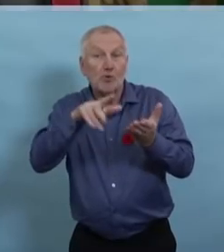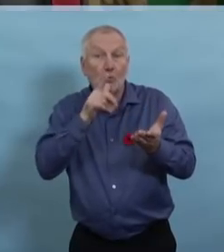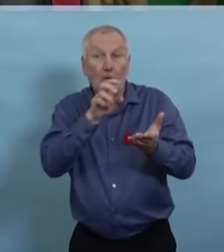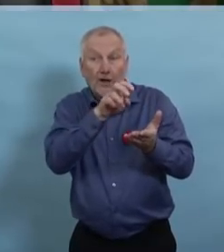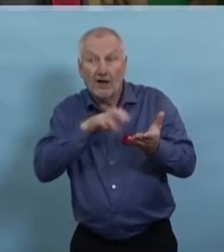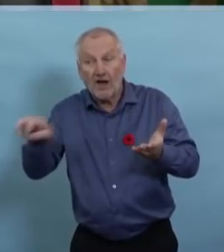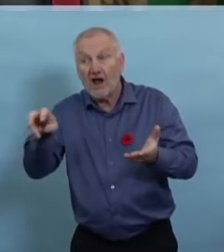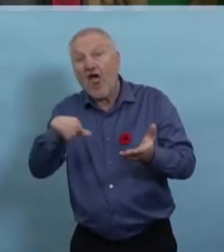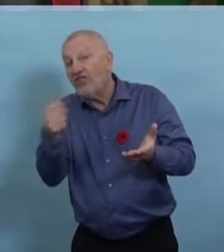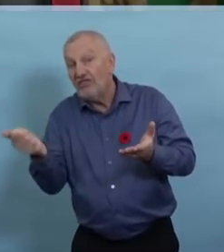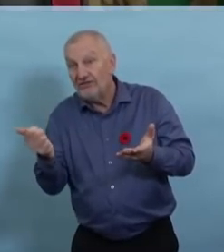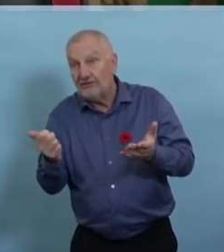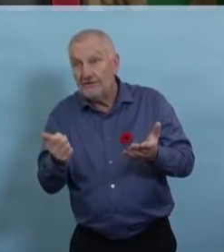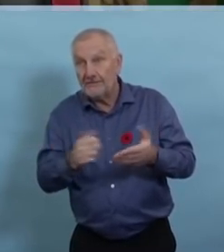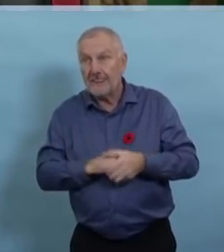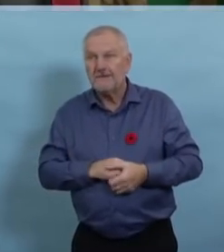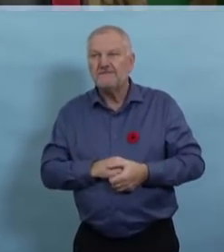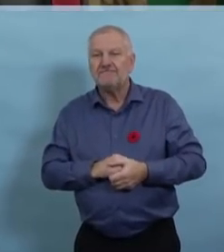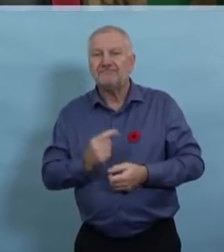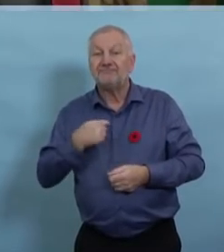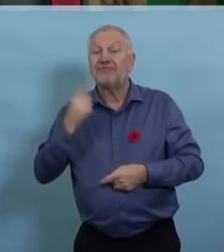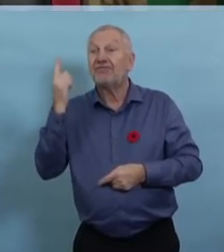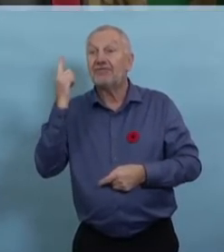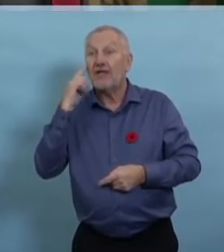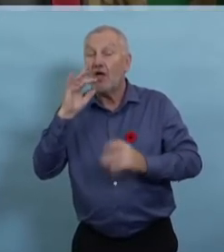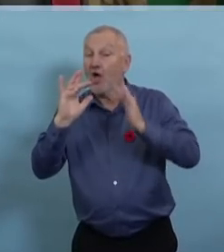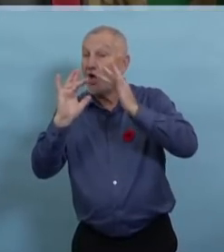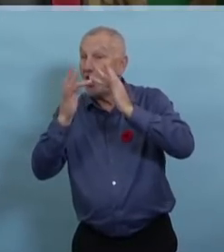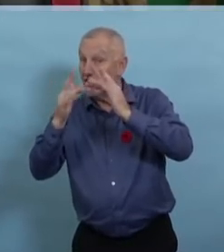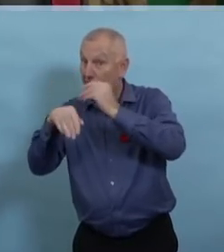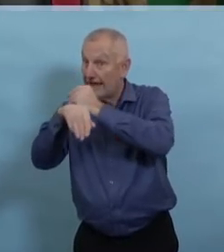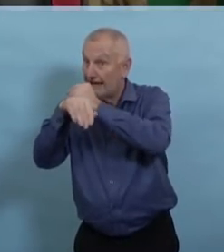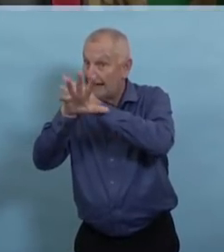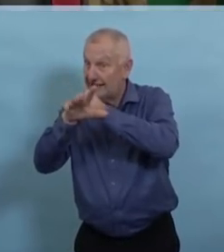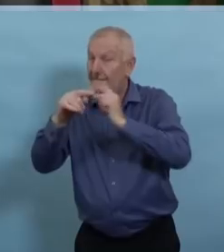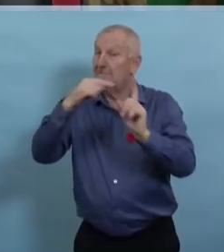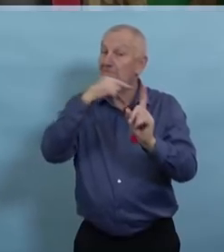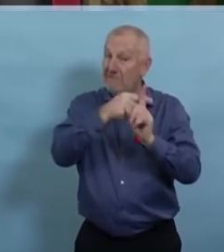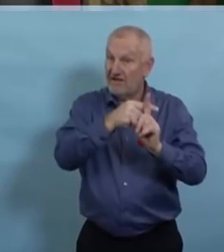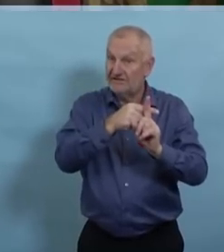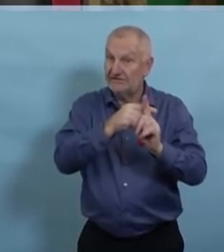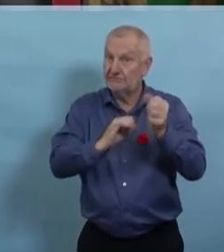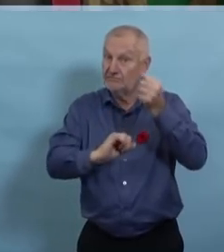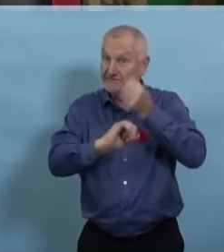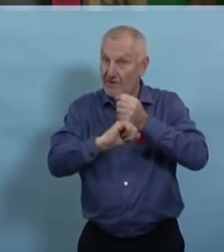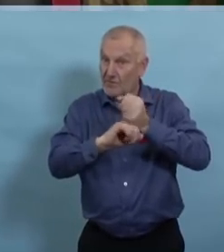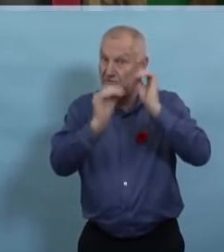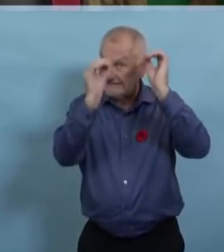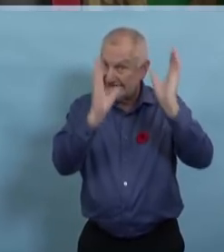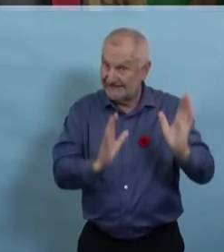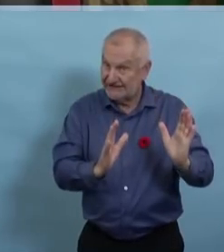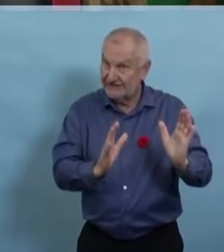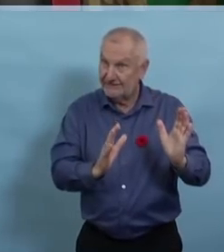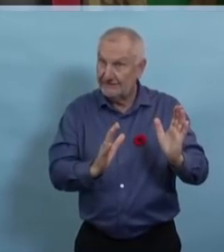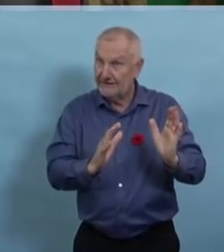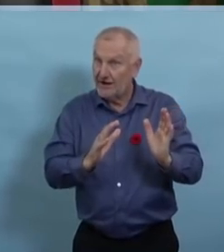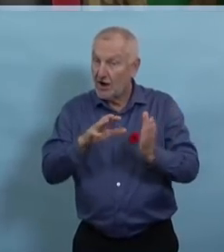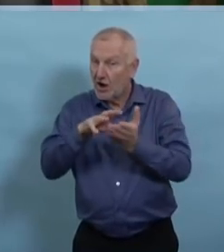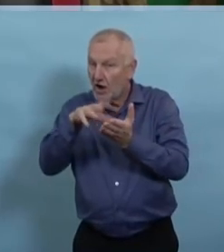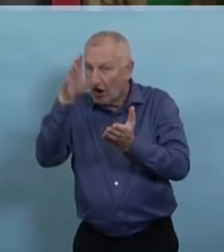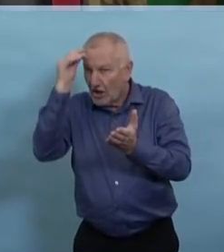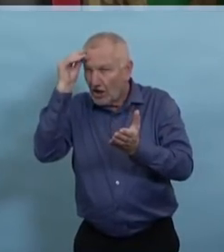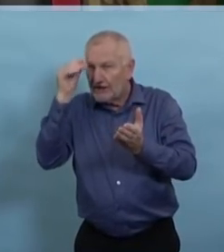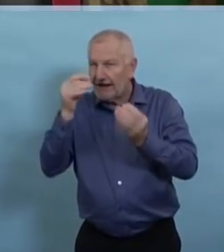portal, as well as supporting teachers first and foremost. There will be learning materials and resources that are developed so